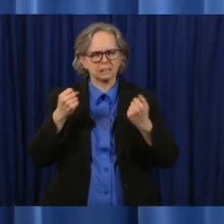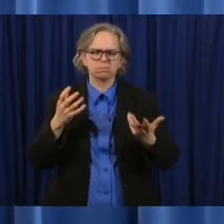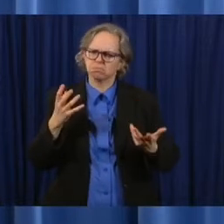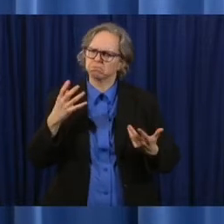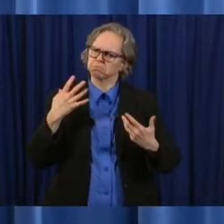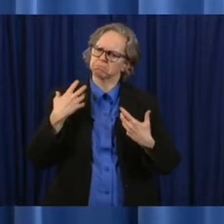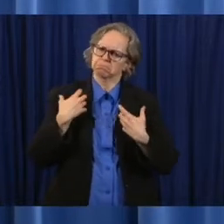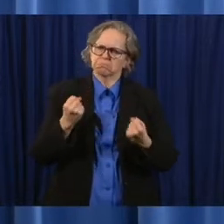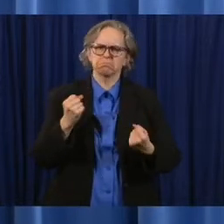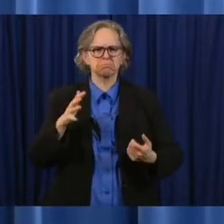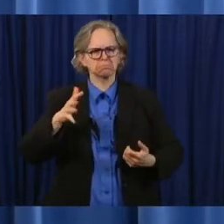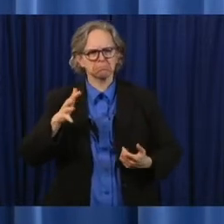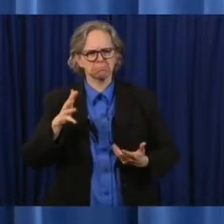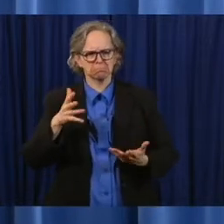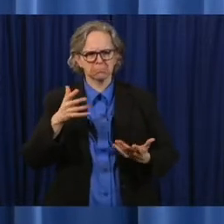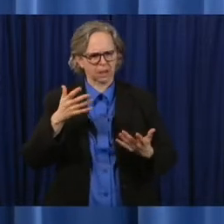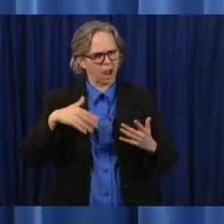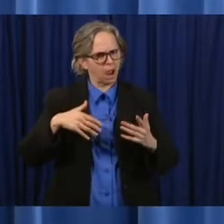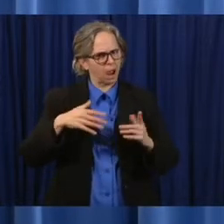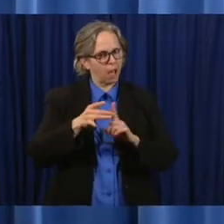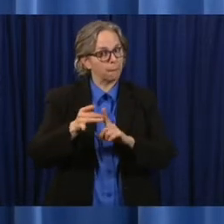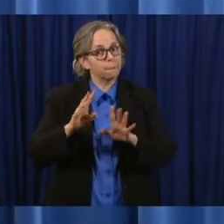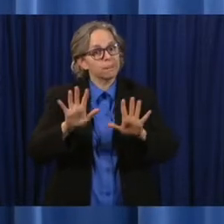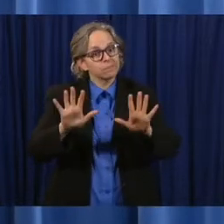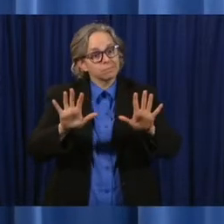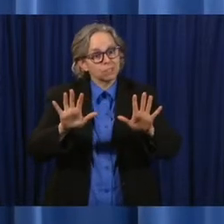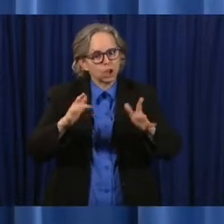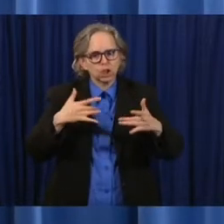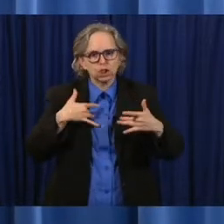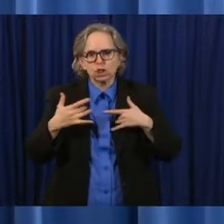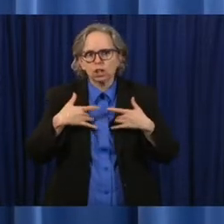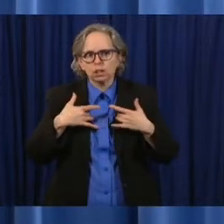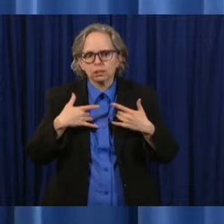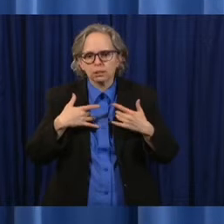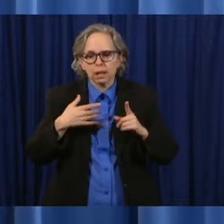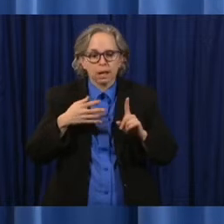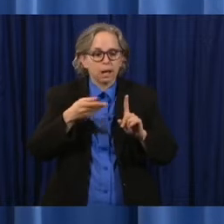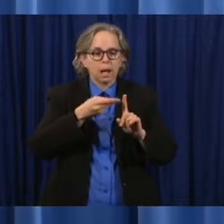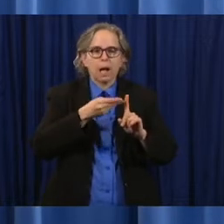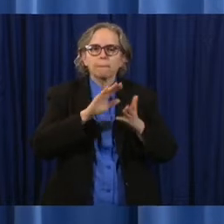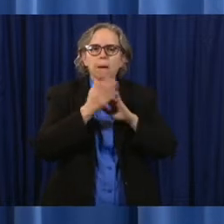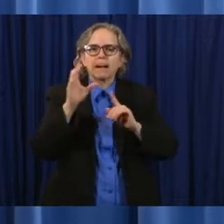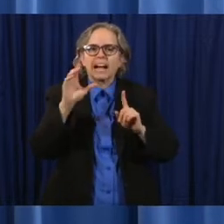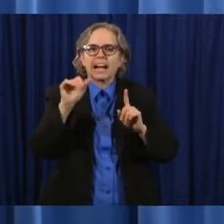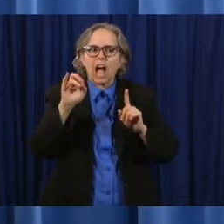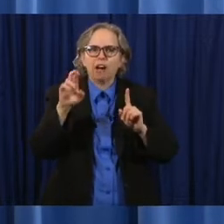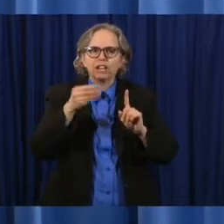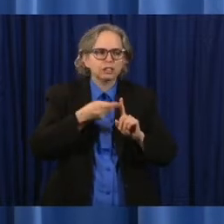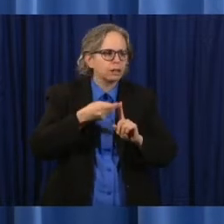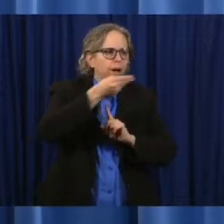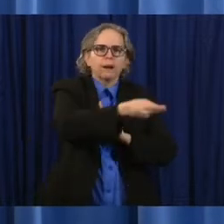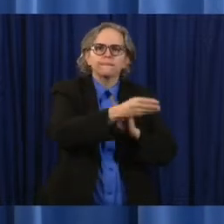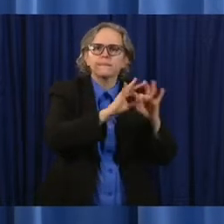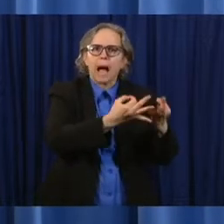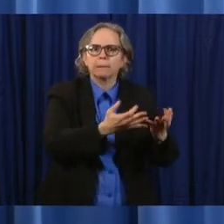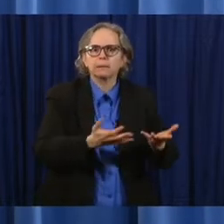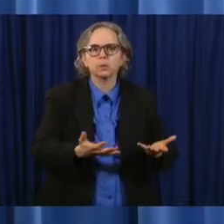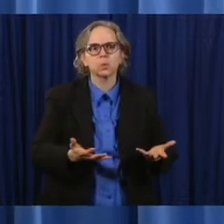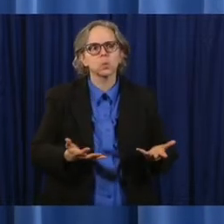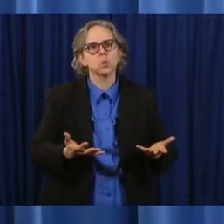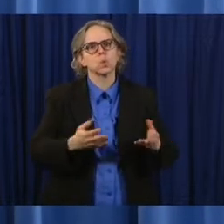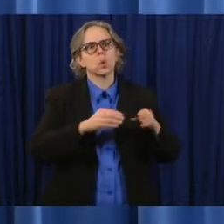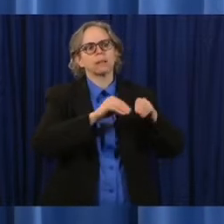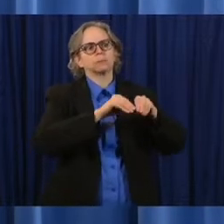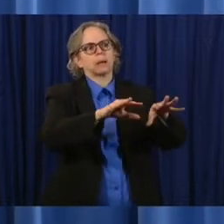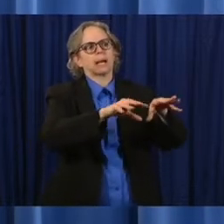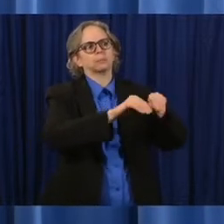we want anybody to get it, but the real concern is that they take that back to their families. And so that is true certainly